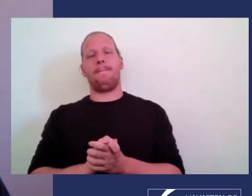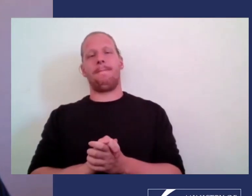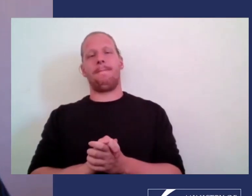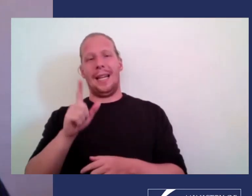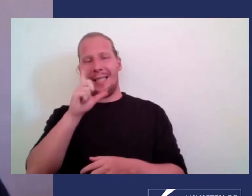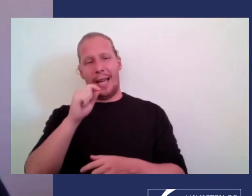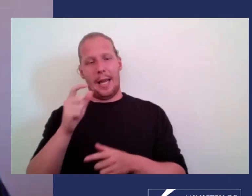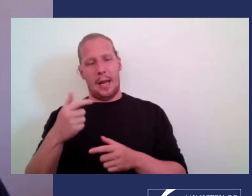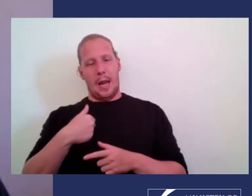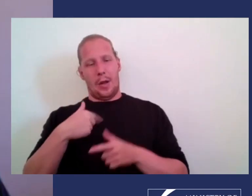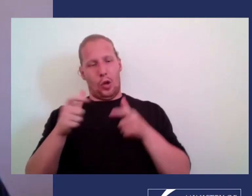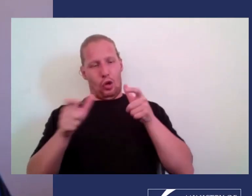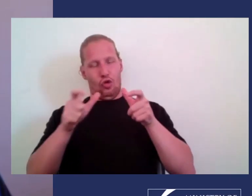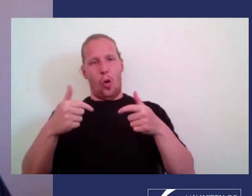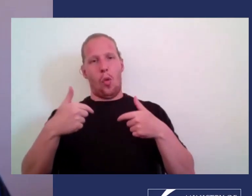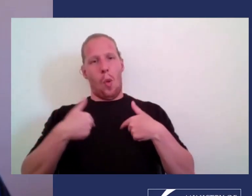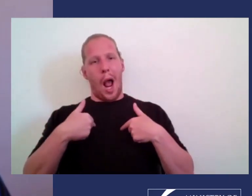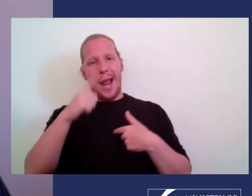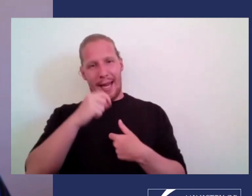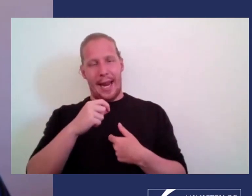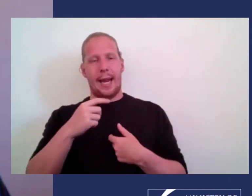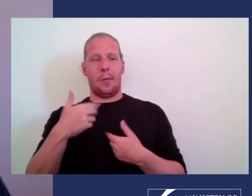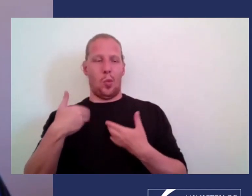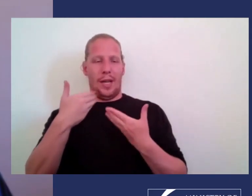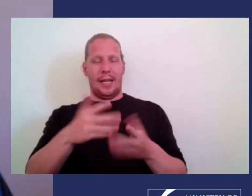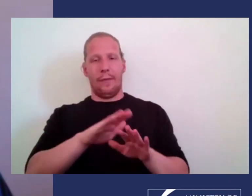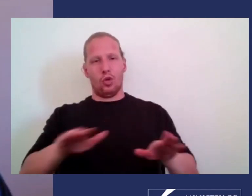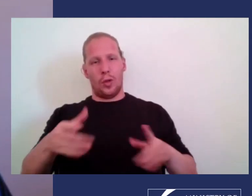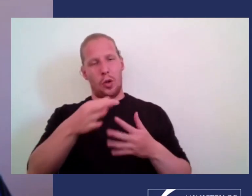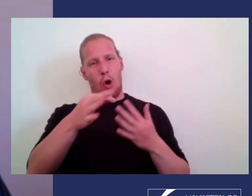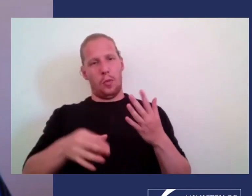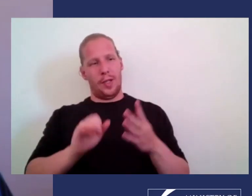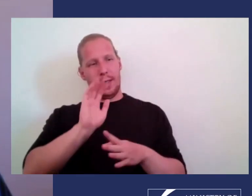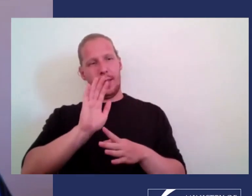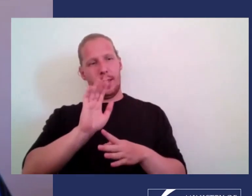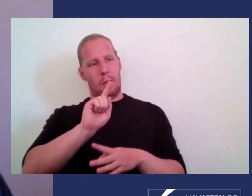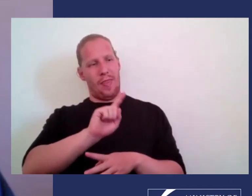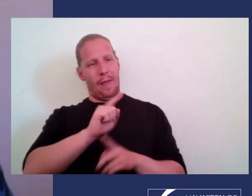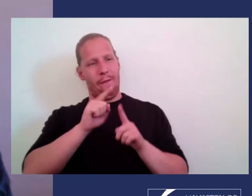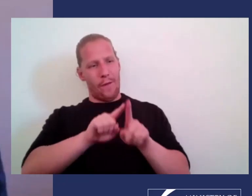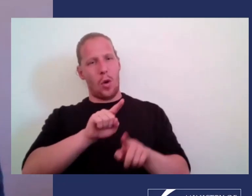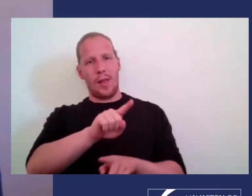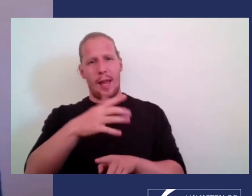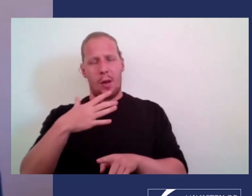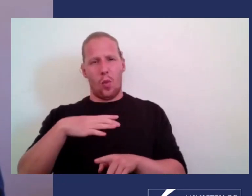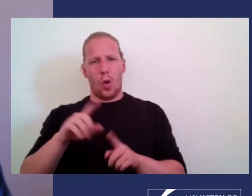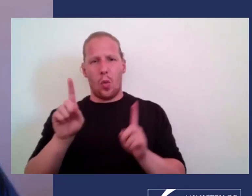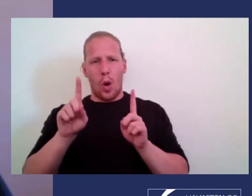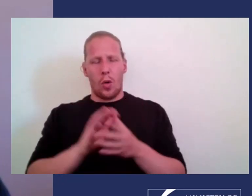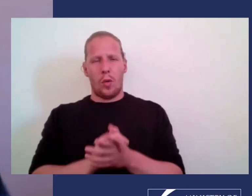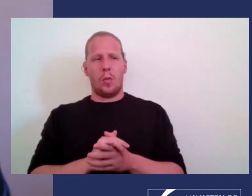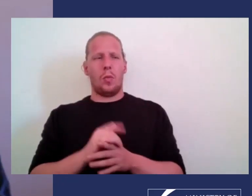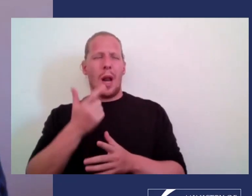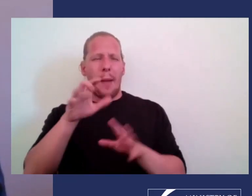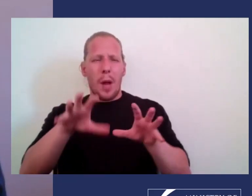giving the children options around what they want the experience to be like, using things like ice, that cooling down the